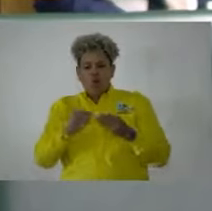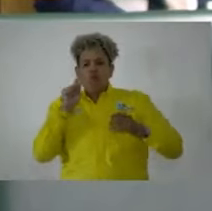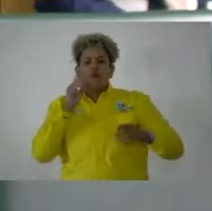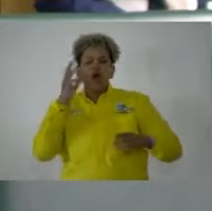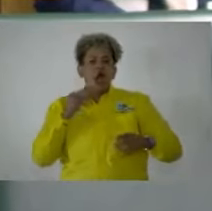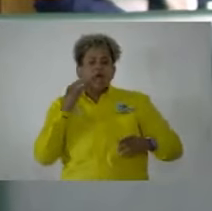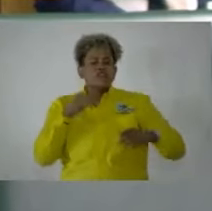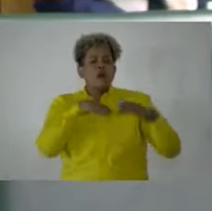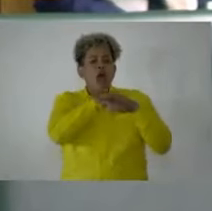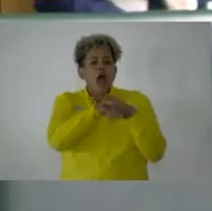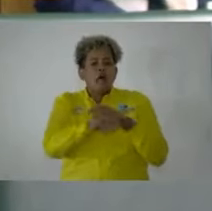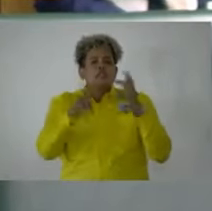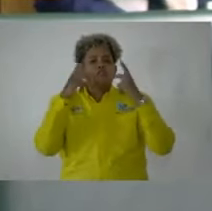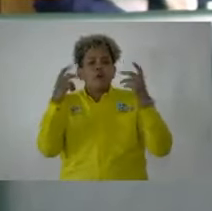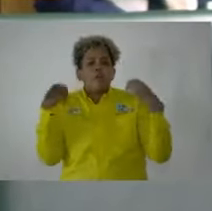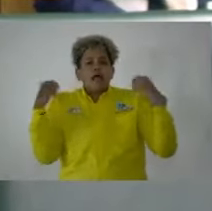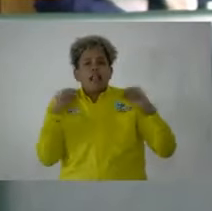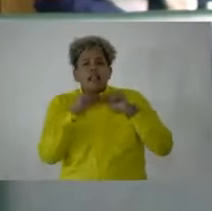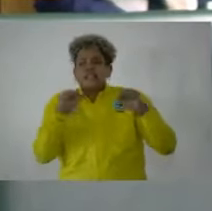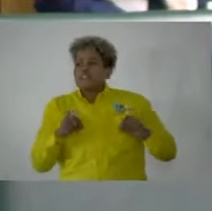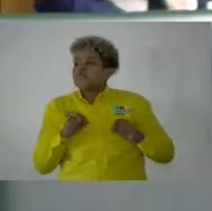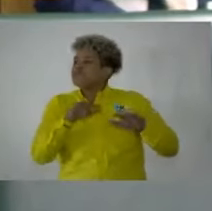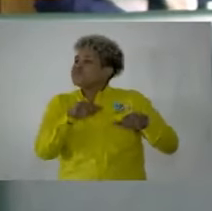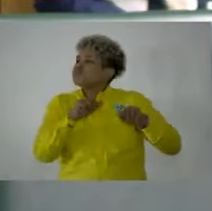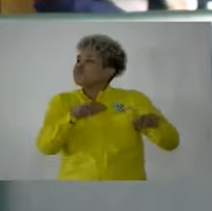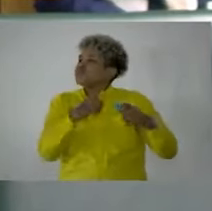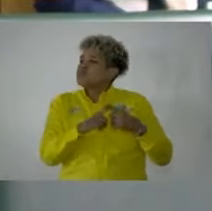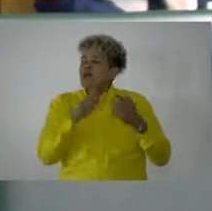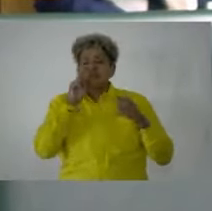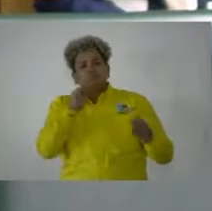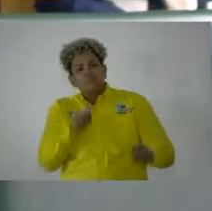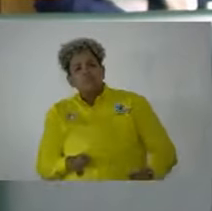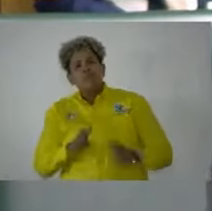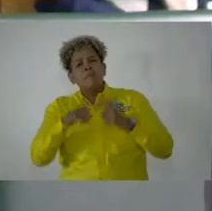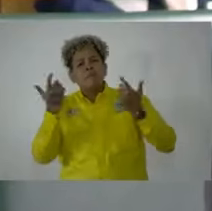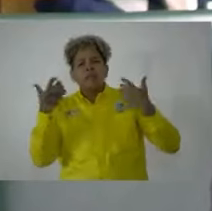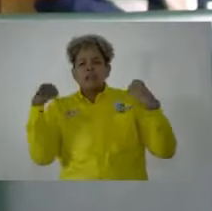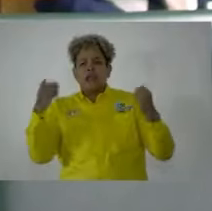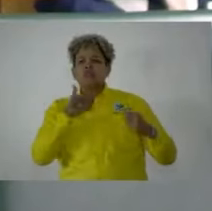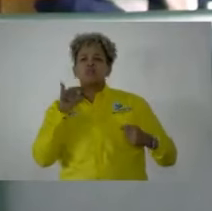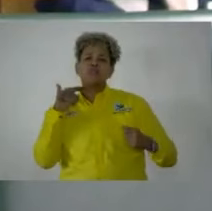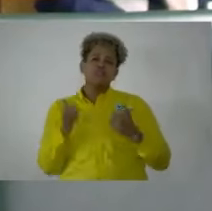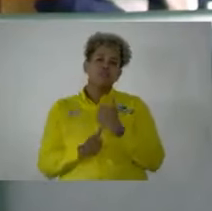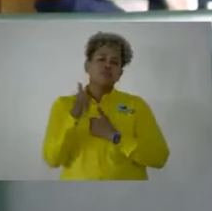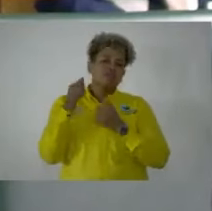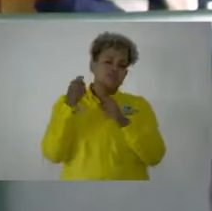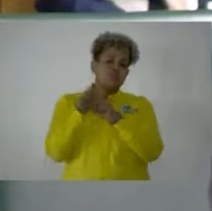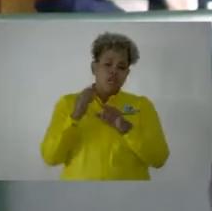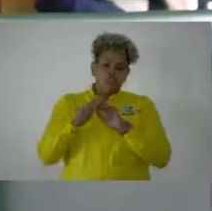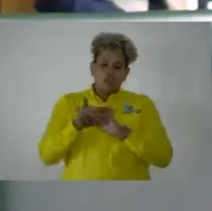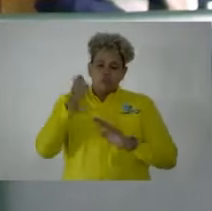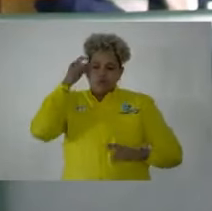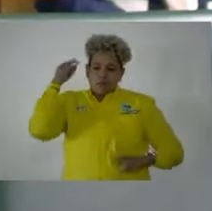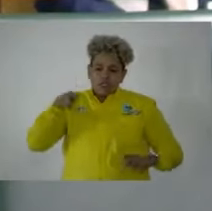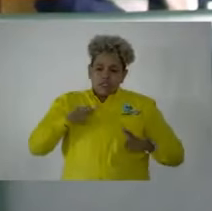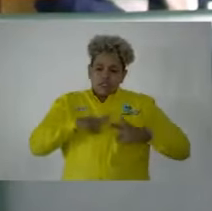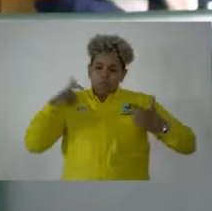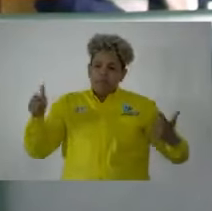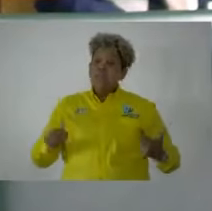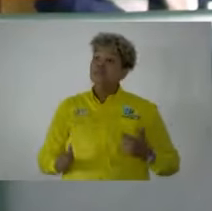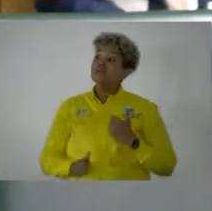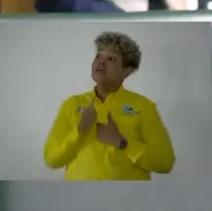of accessing the public health system, and to address the major health threats affecting Jamaicans. However, these major